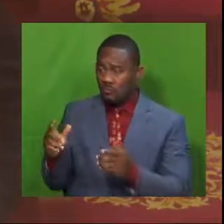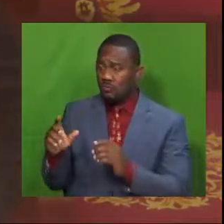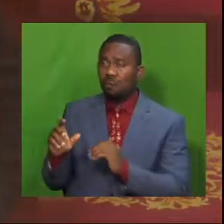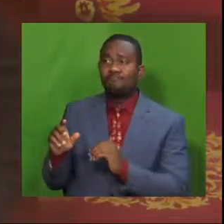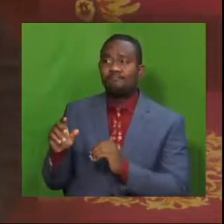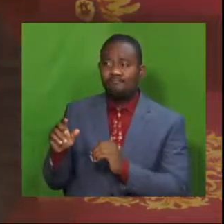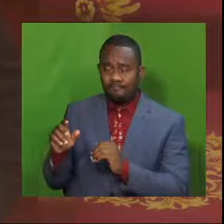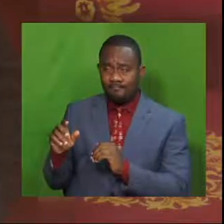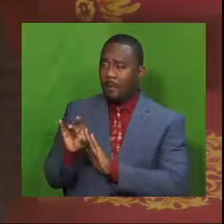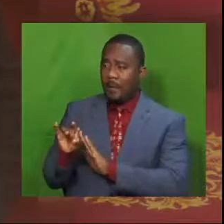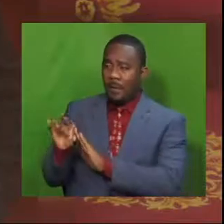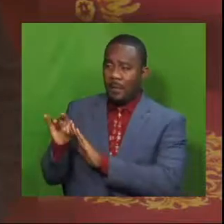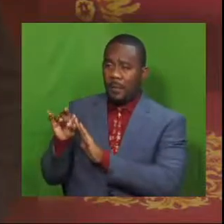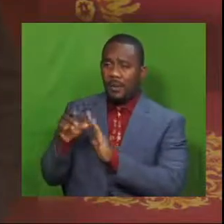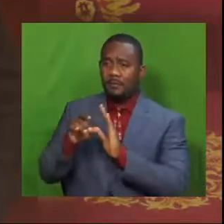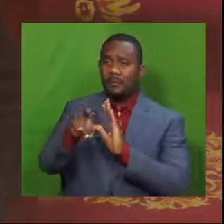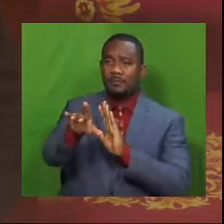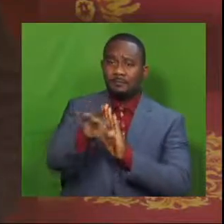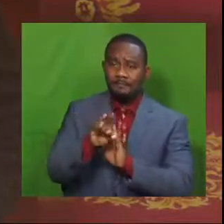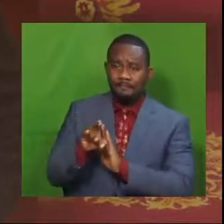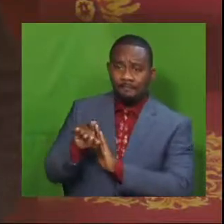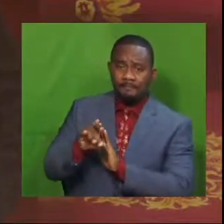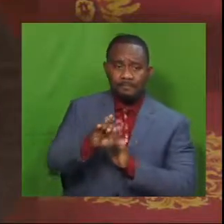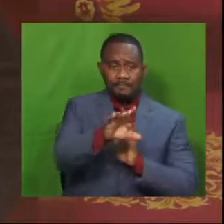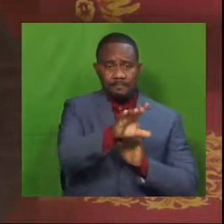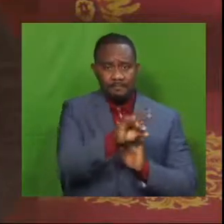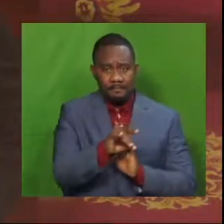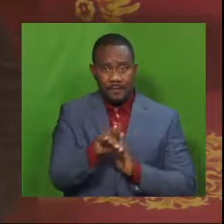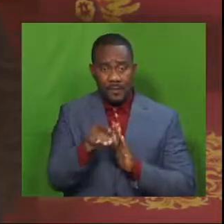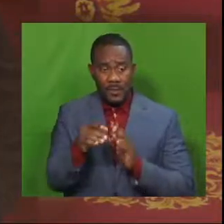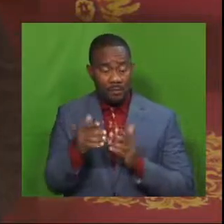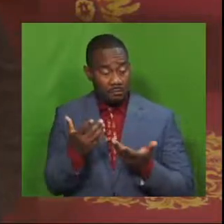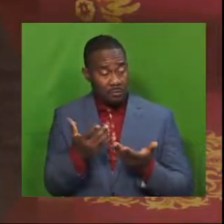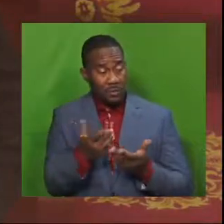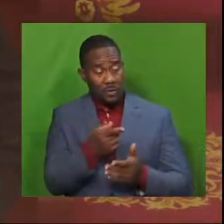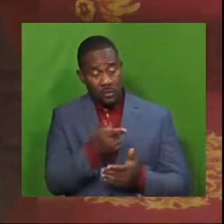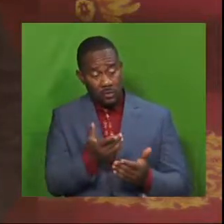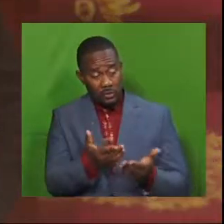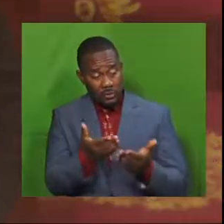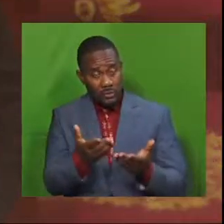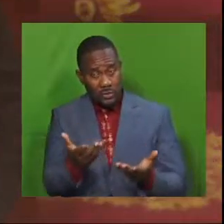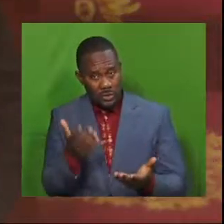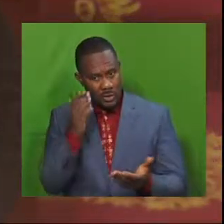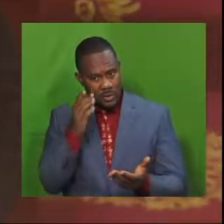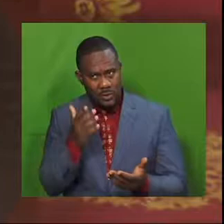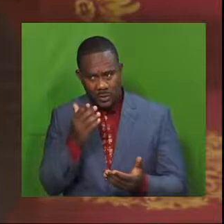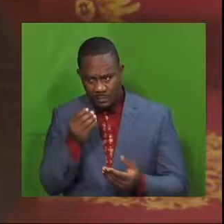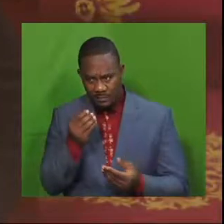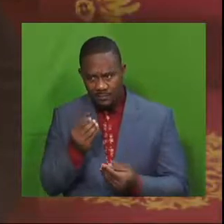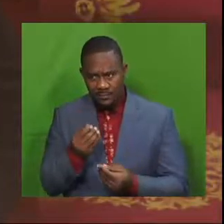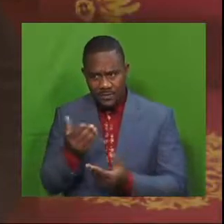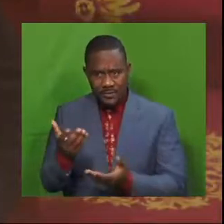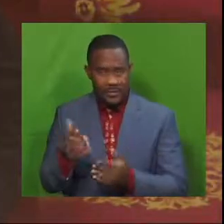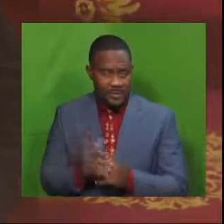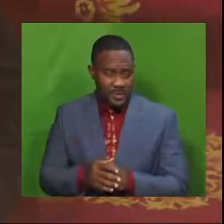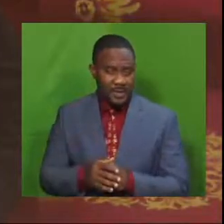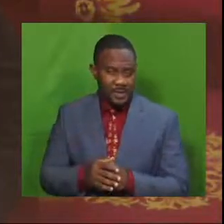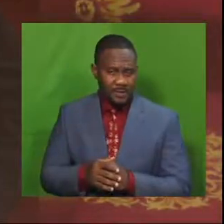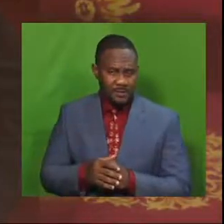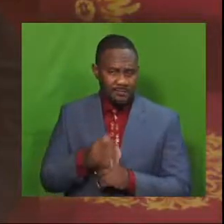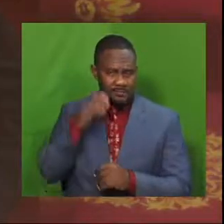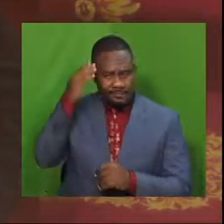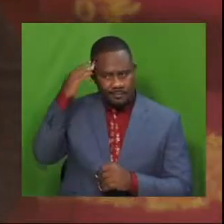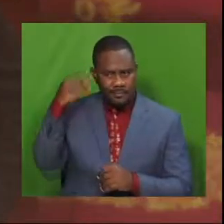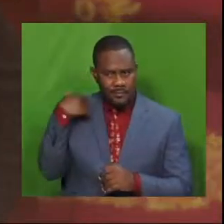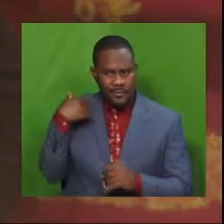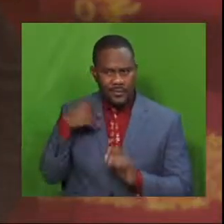and then they get recruited. Your suggestion, I'll send it to the personnel administrative general headquarters to see whether it will be